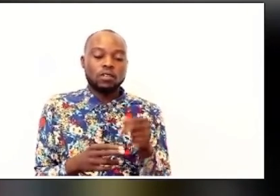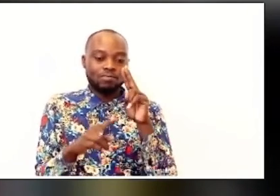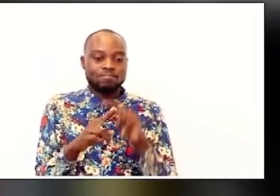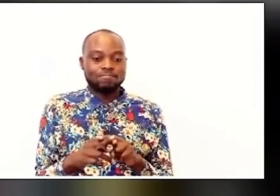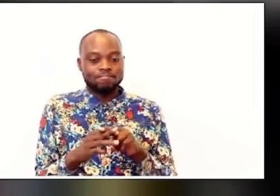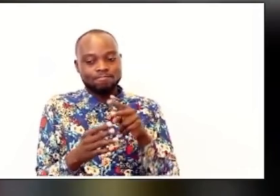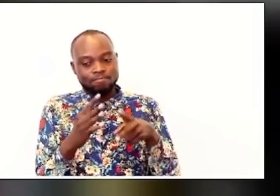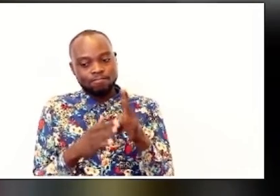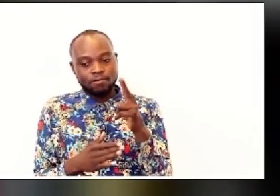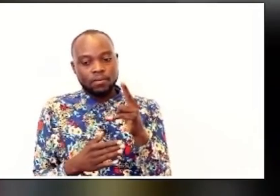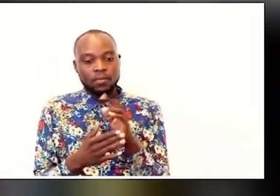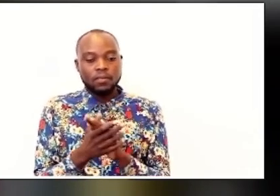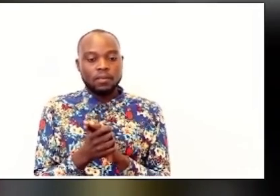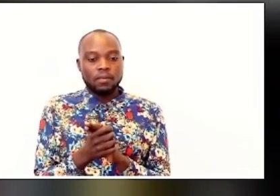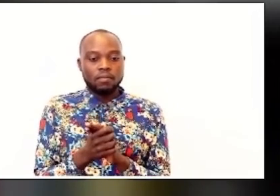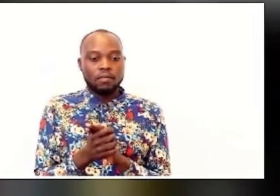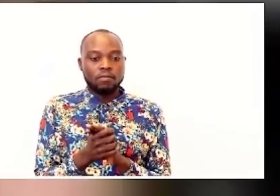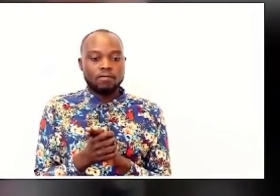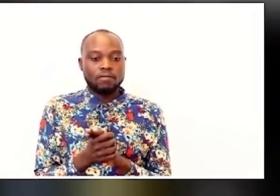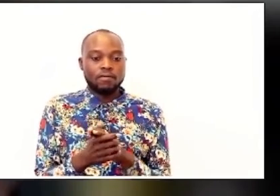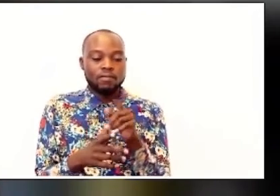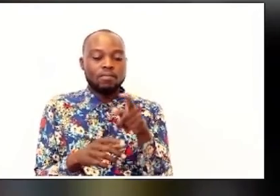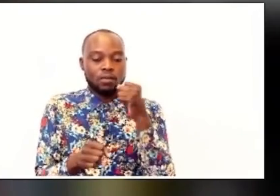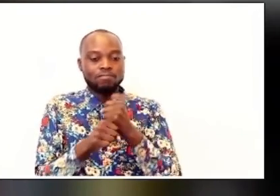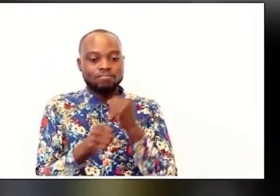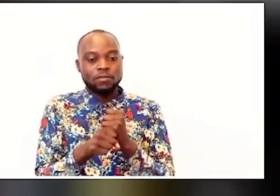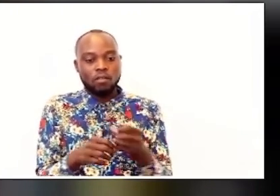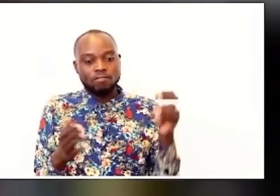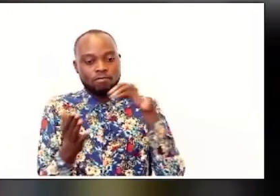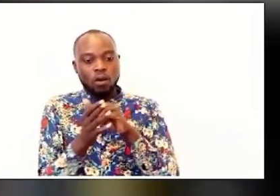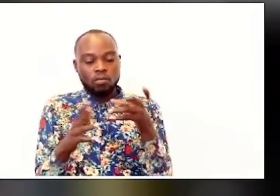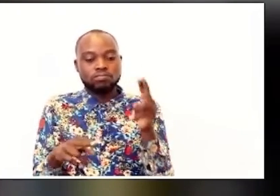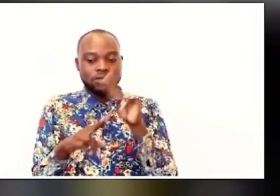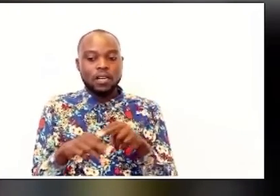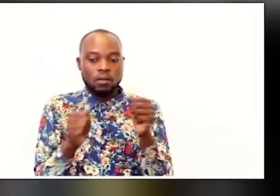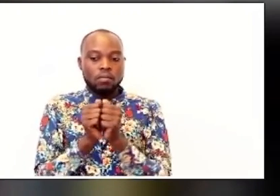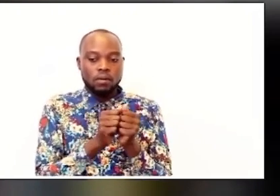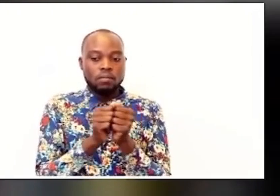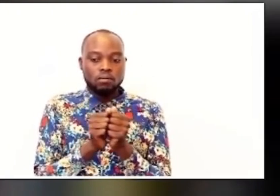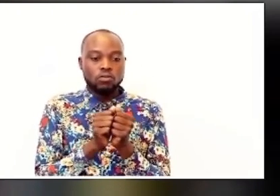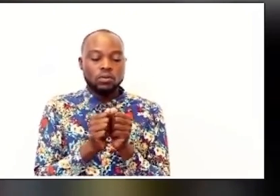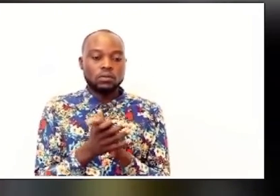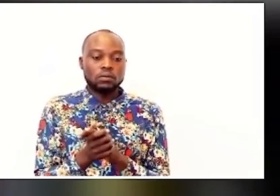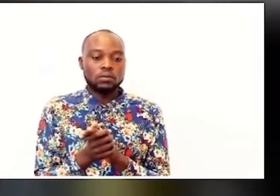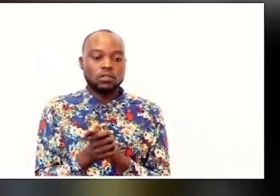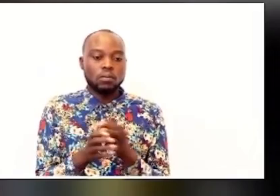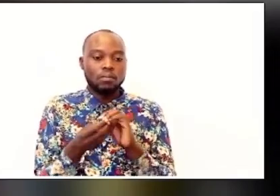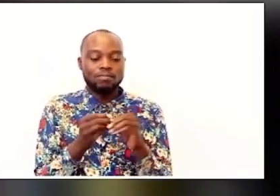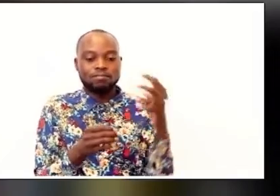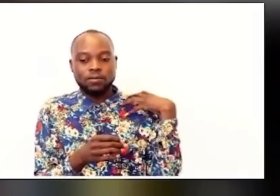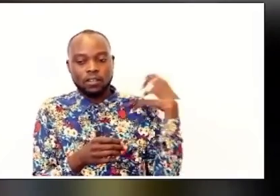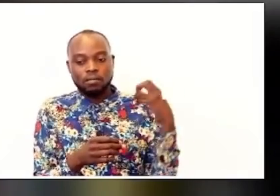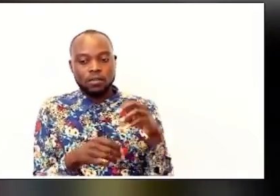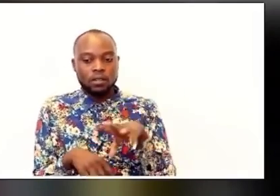cut these silos in which we work and join forces so that we can together be able to help our government take advantage